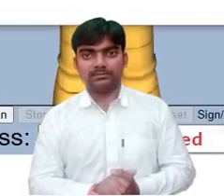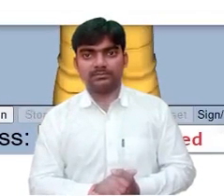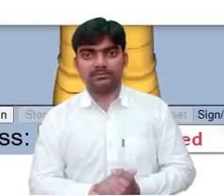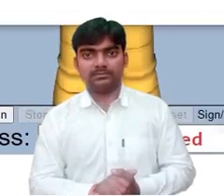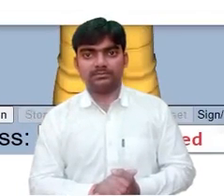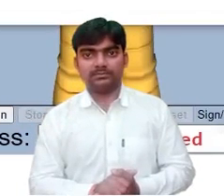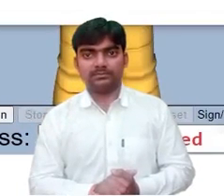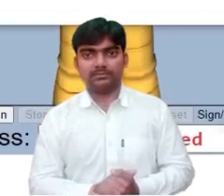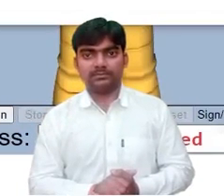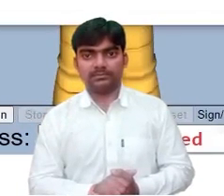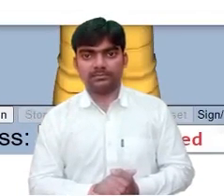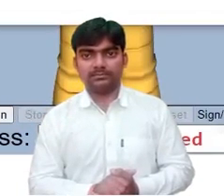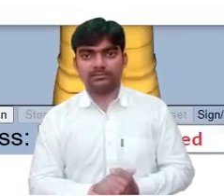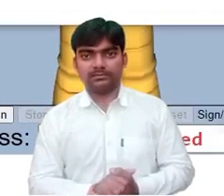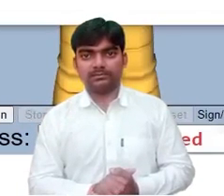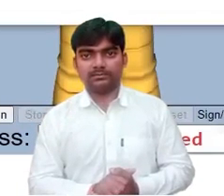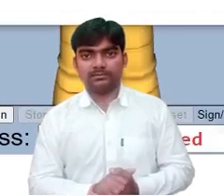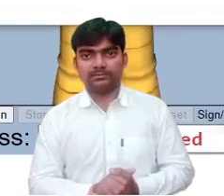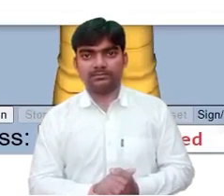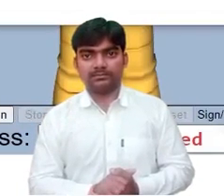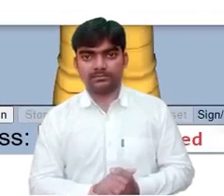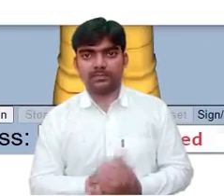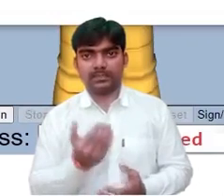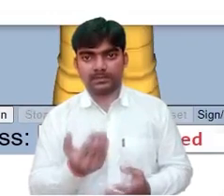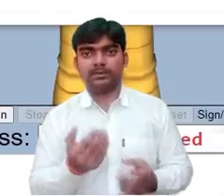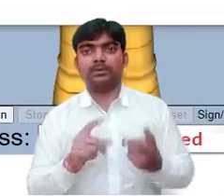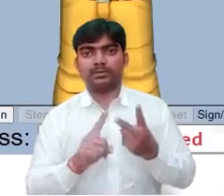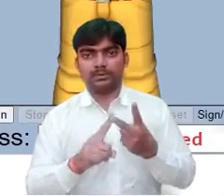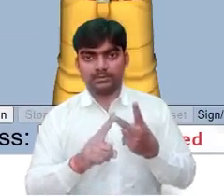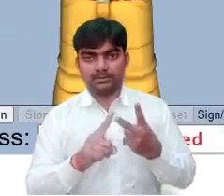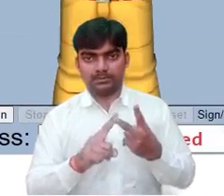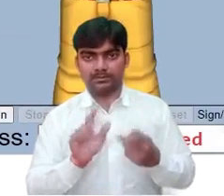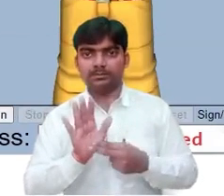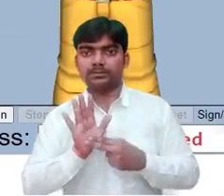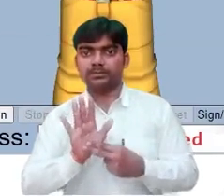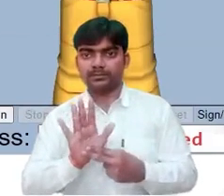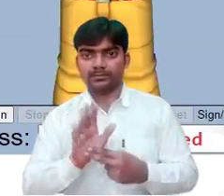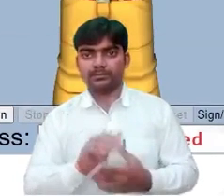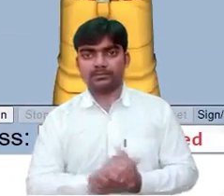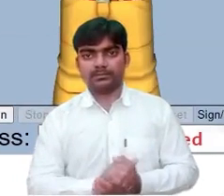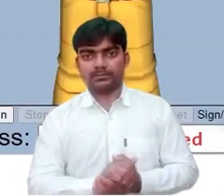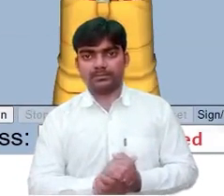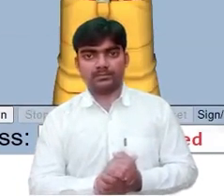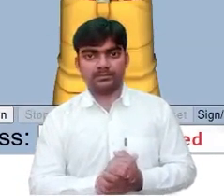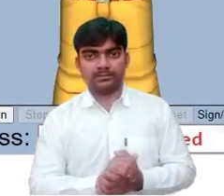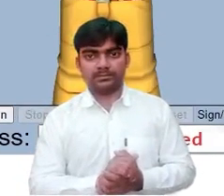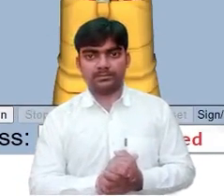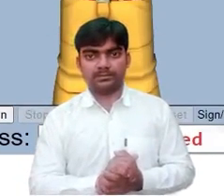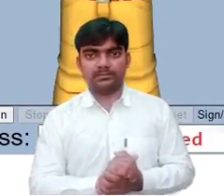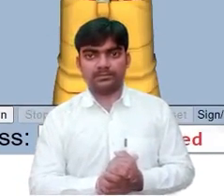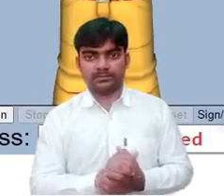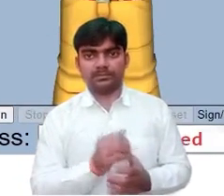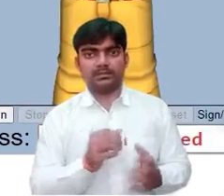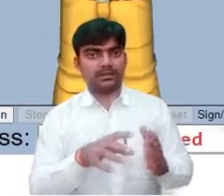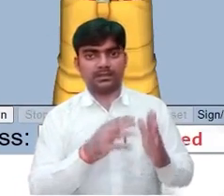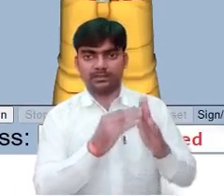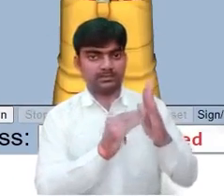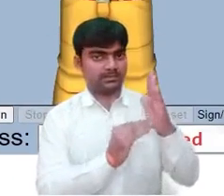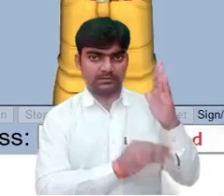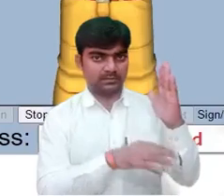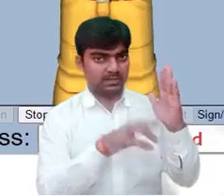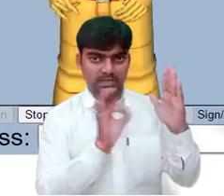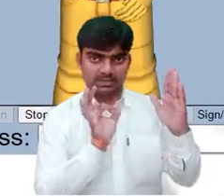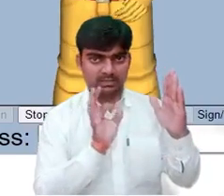Let us play another announcement, static announcement, enjoy your flight. So when I select it and click